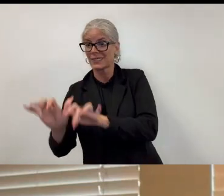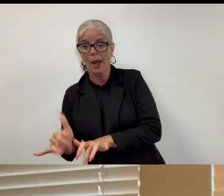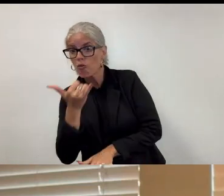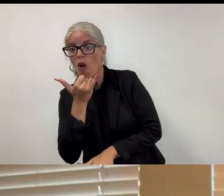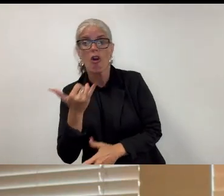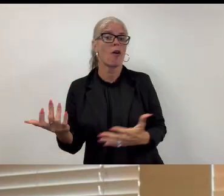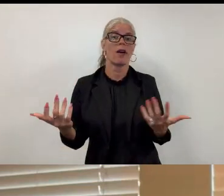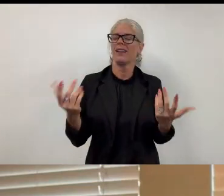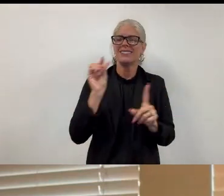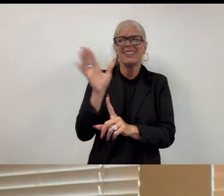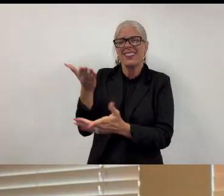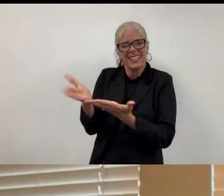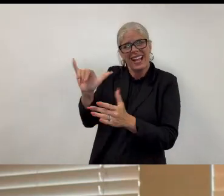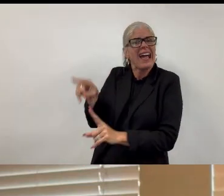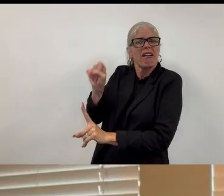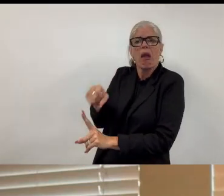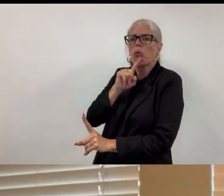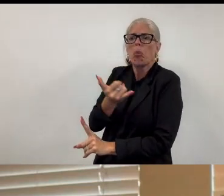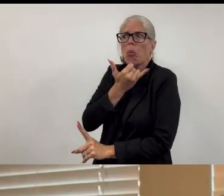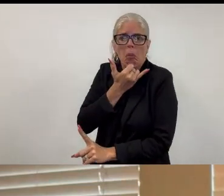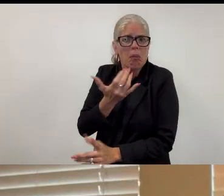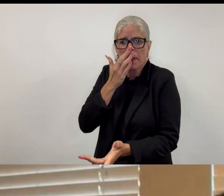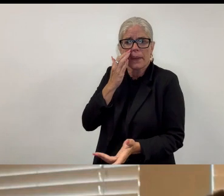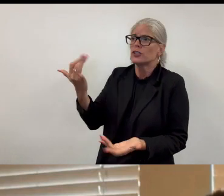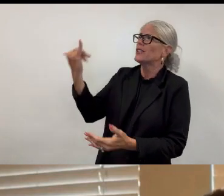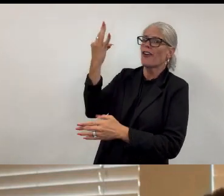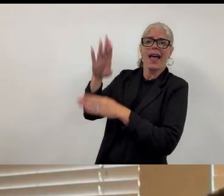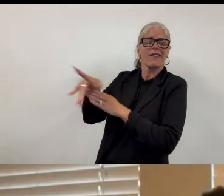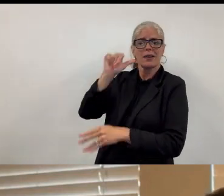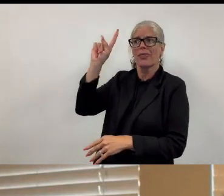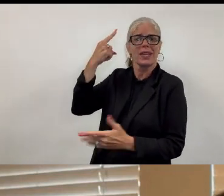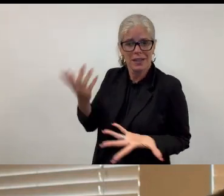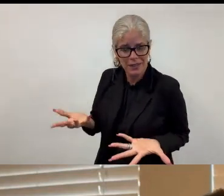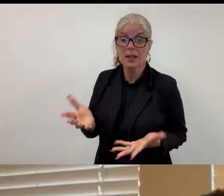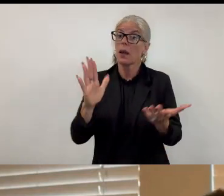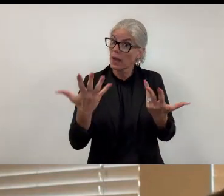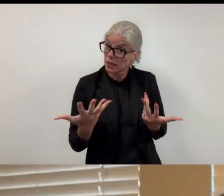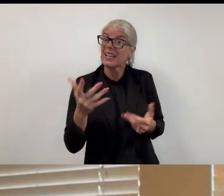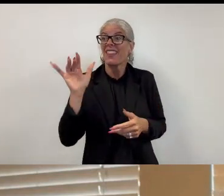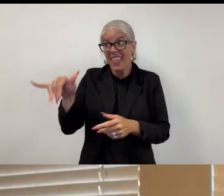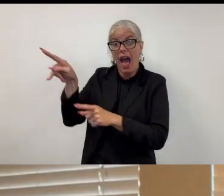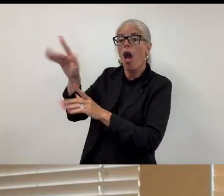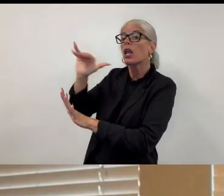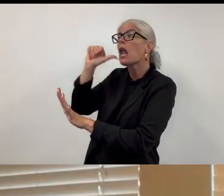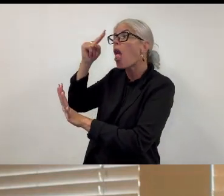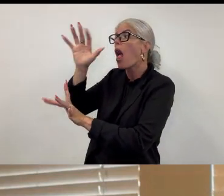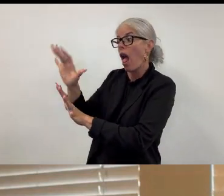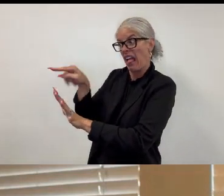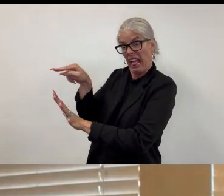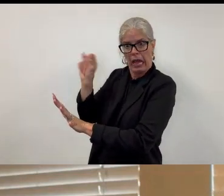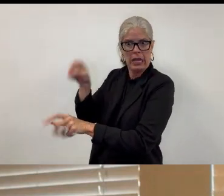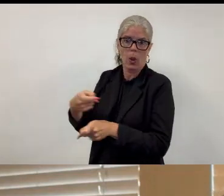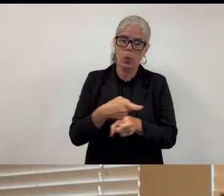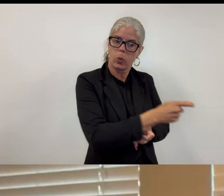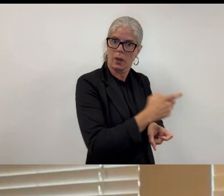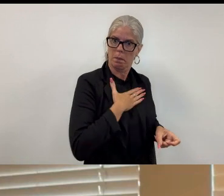to put that in the computer the wrong way, that's just a mistake on a Friday afternoon for that employee. But that has the potential of ruining my